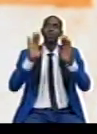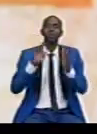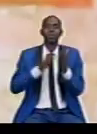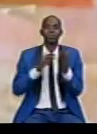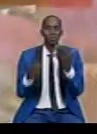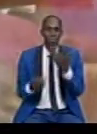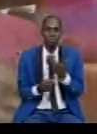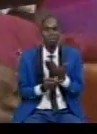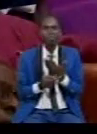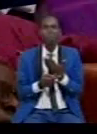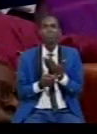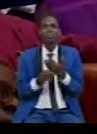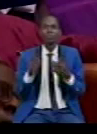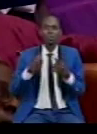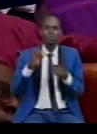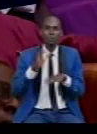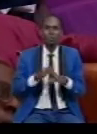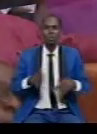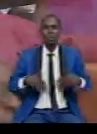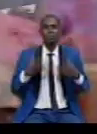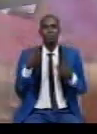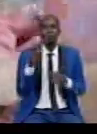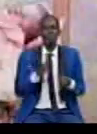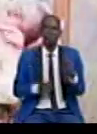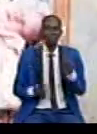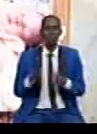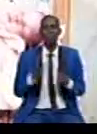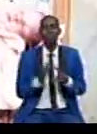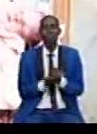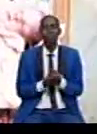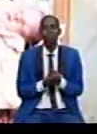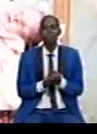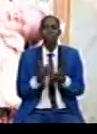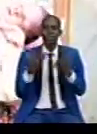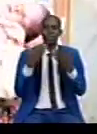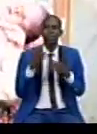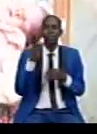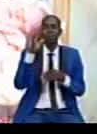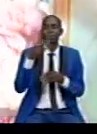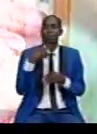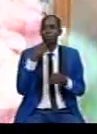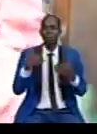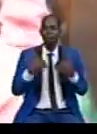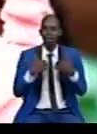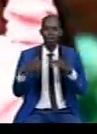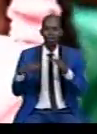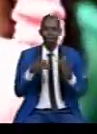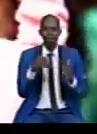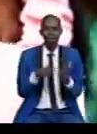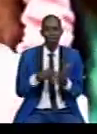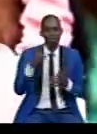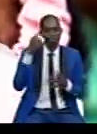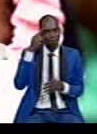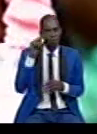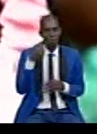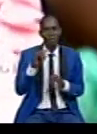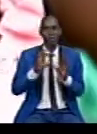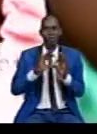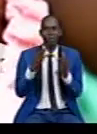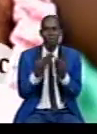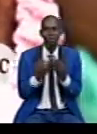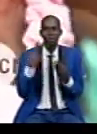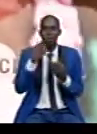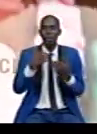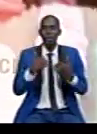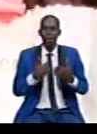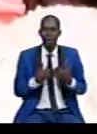the life of the people across the globe. I say, God, who has done this for my family? Who has